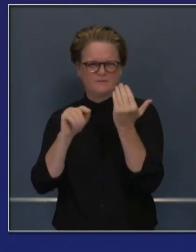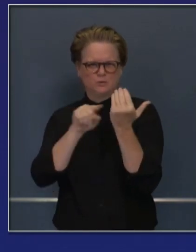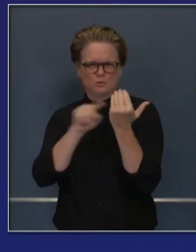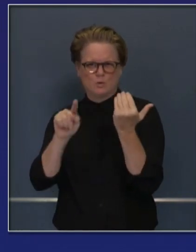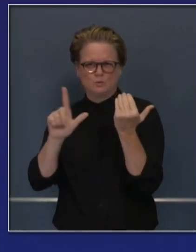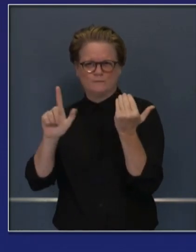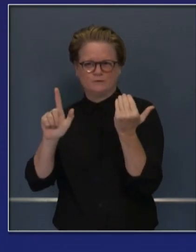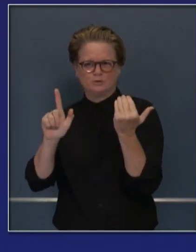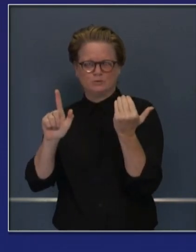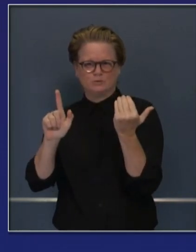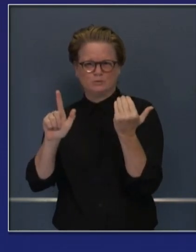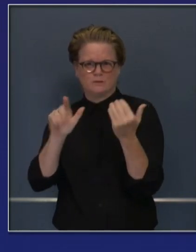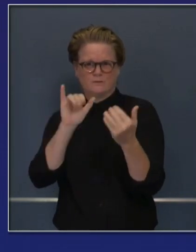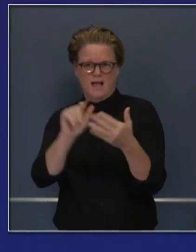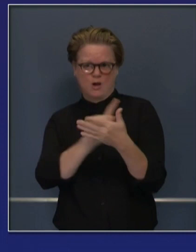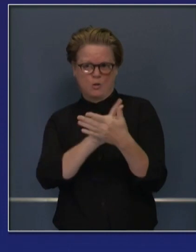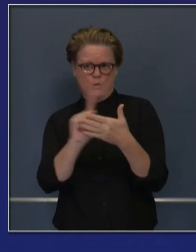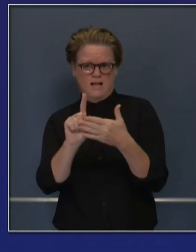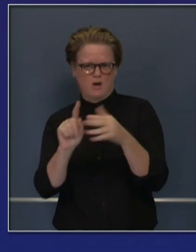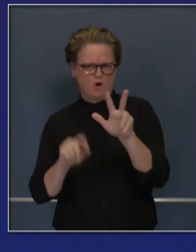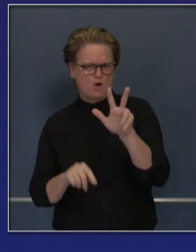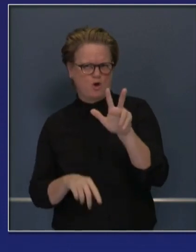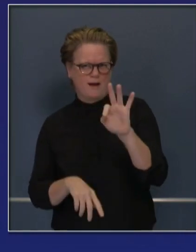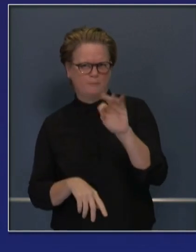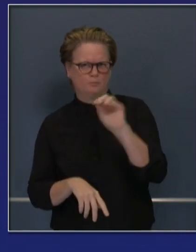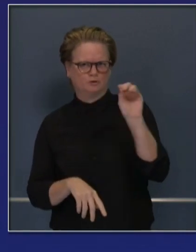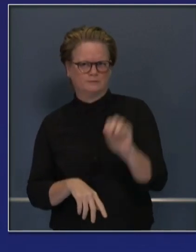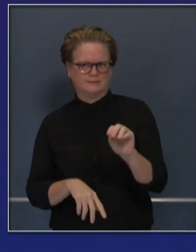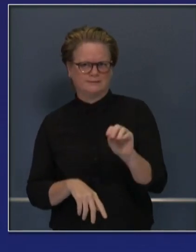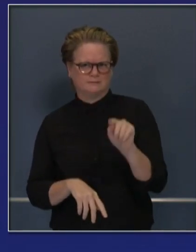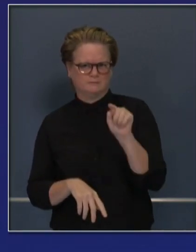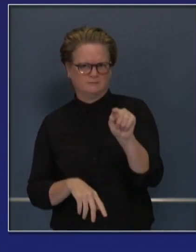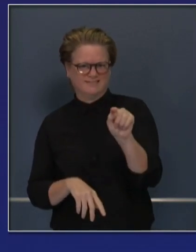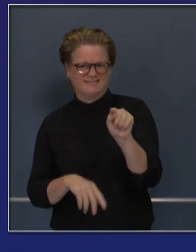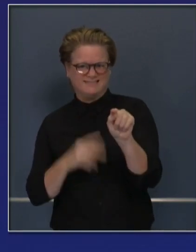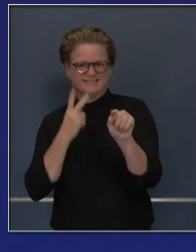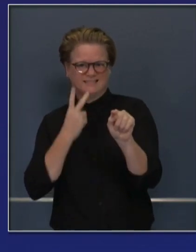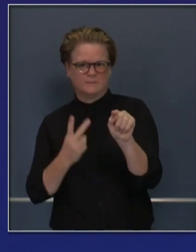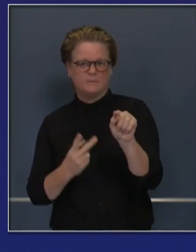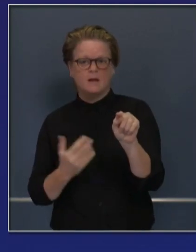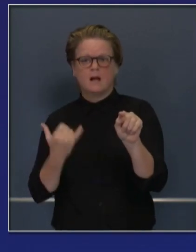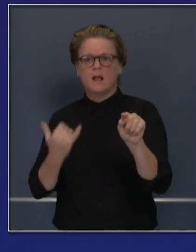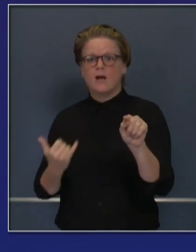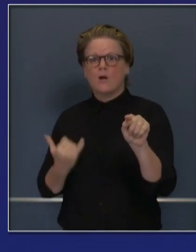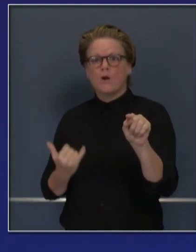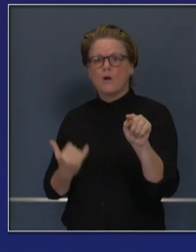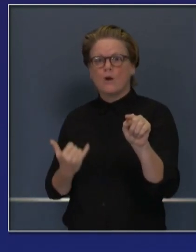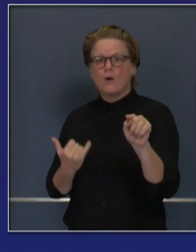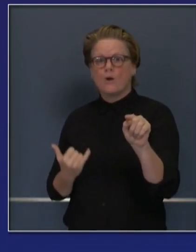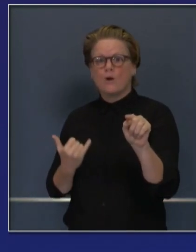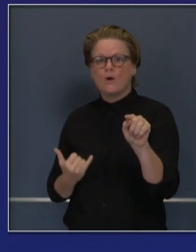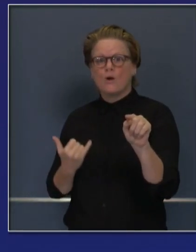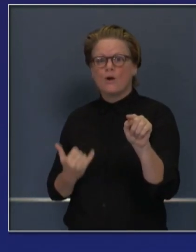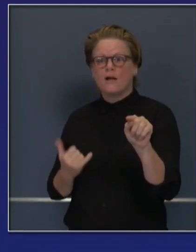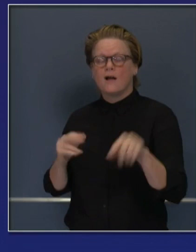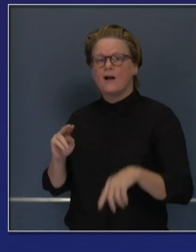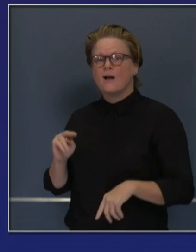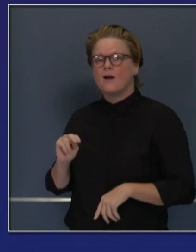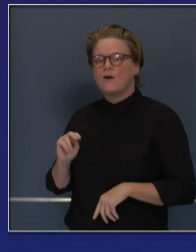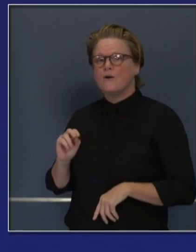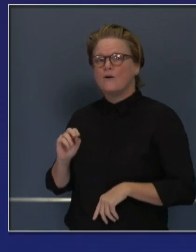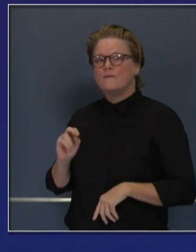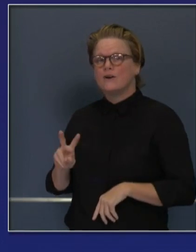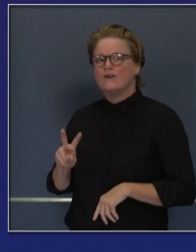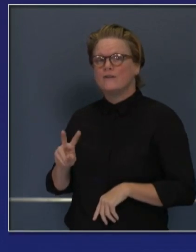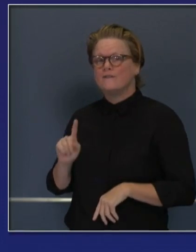of 39.2% of new cases. Compare that to the first week in November,